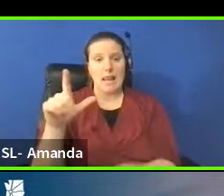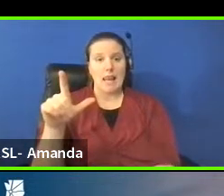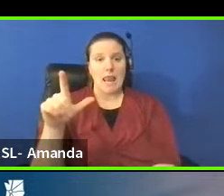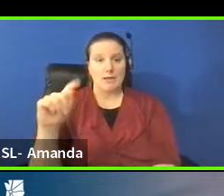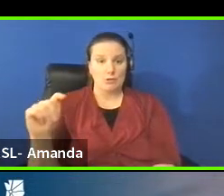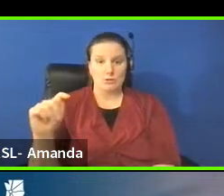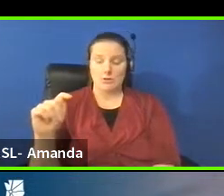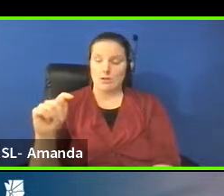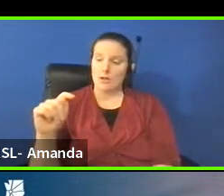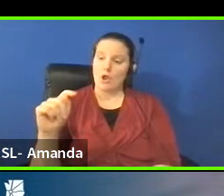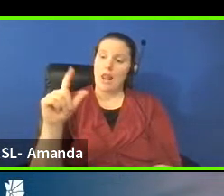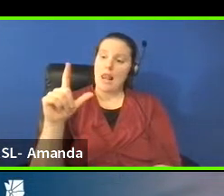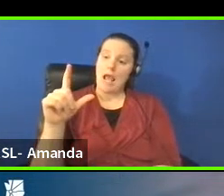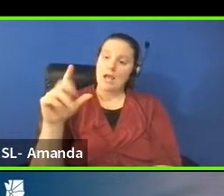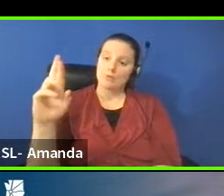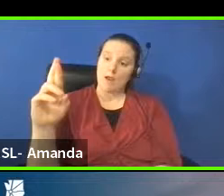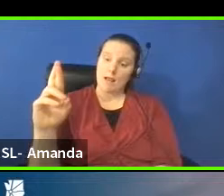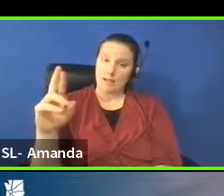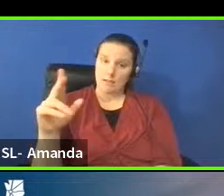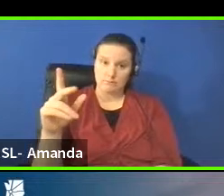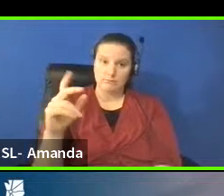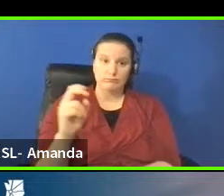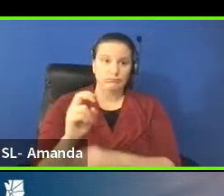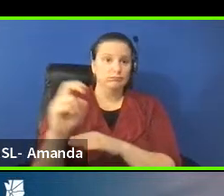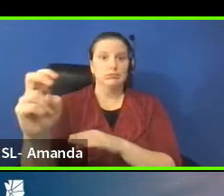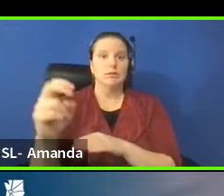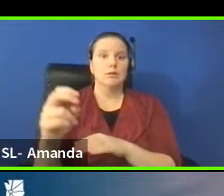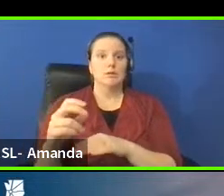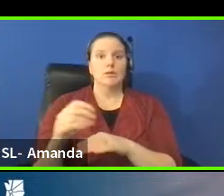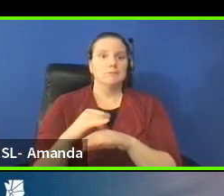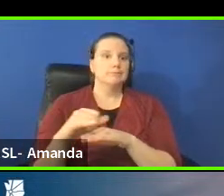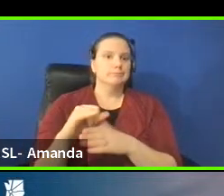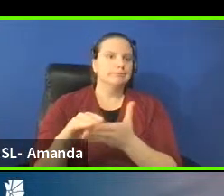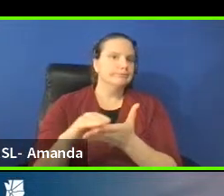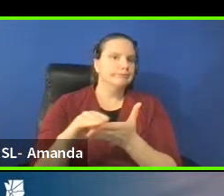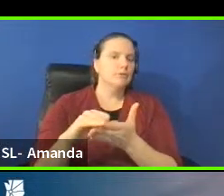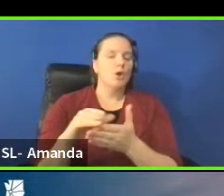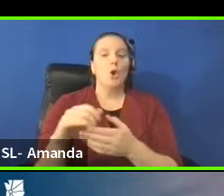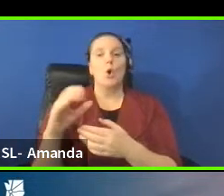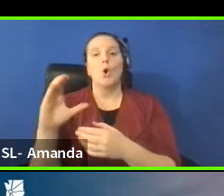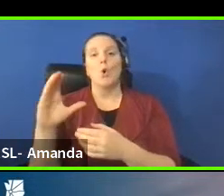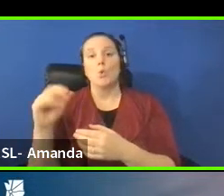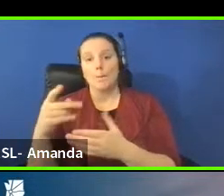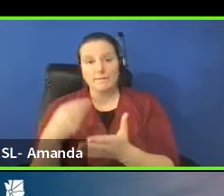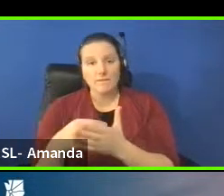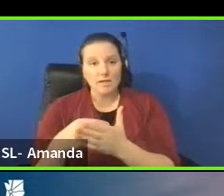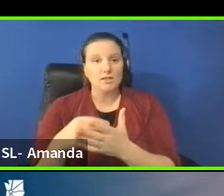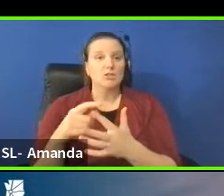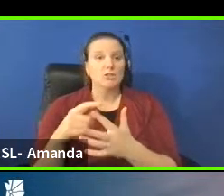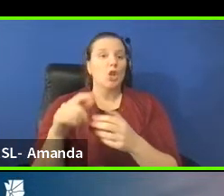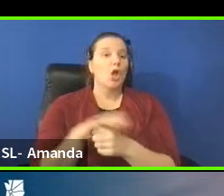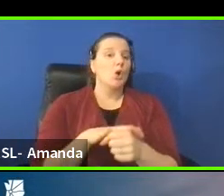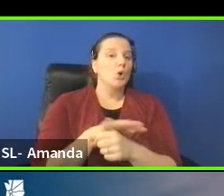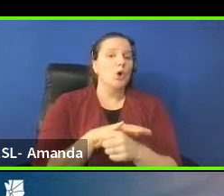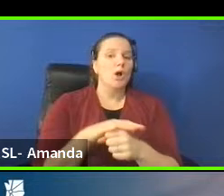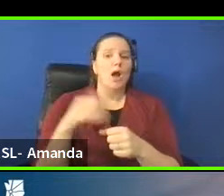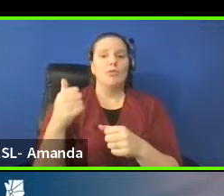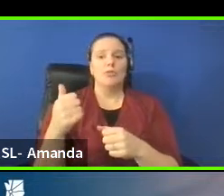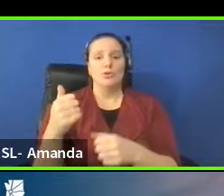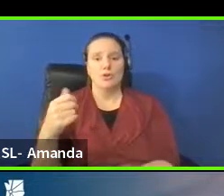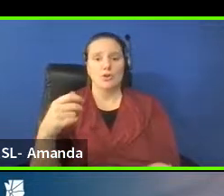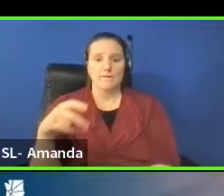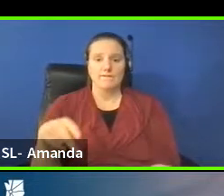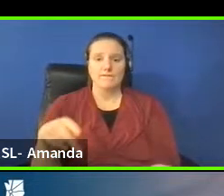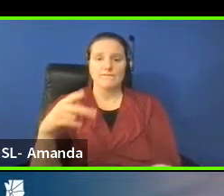they had a lot of like corporate funders, local corporate funders, and other philanthropic